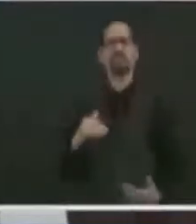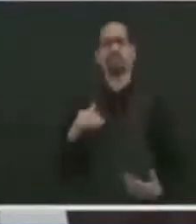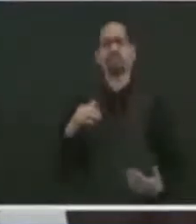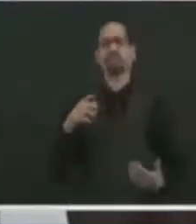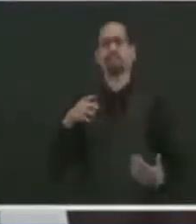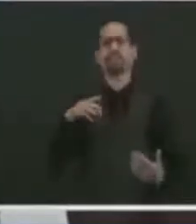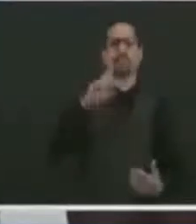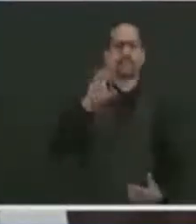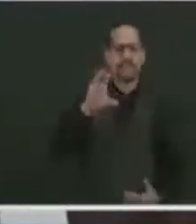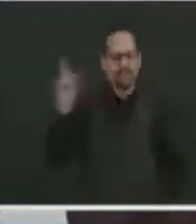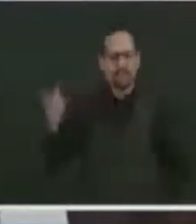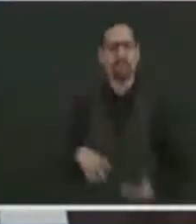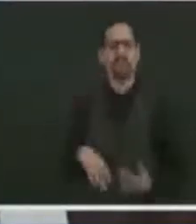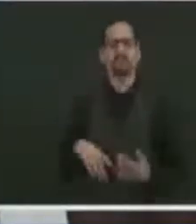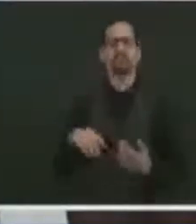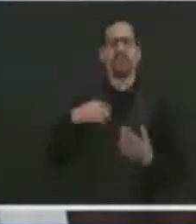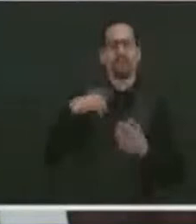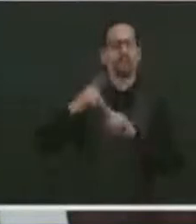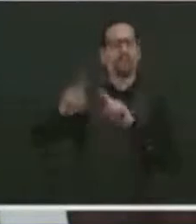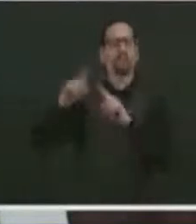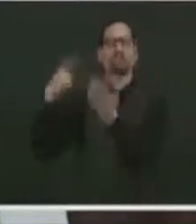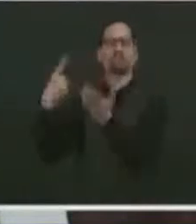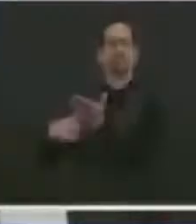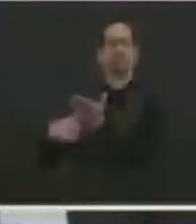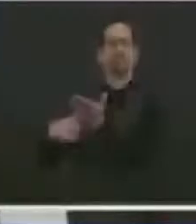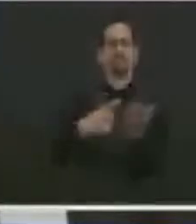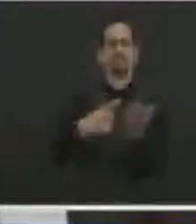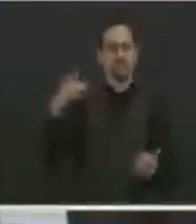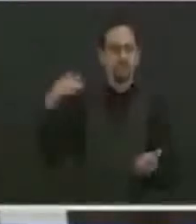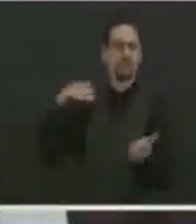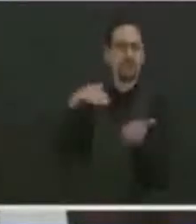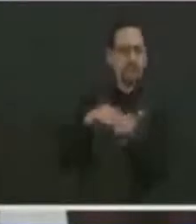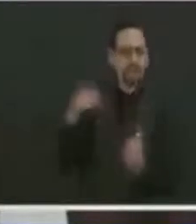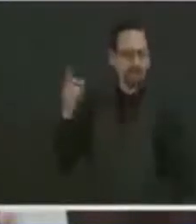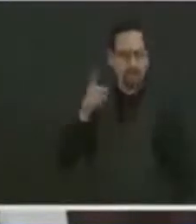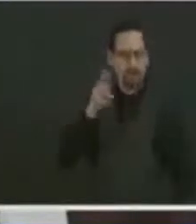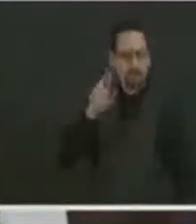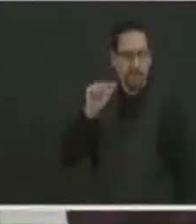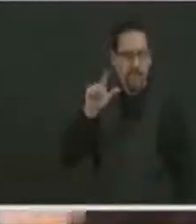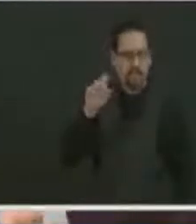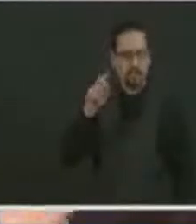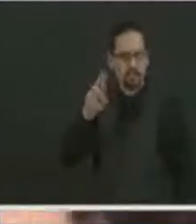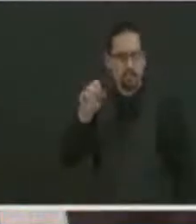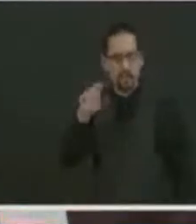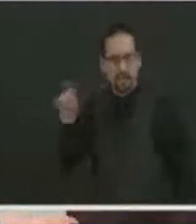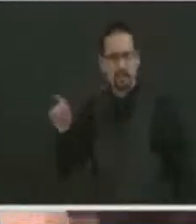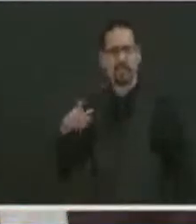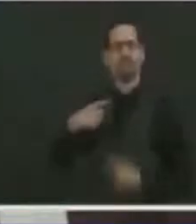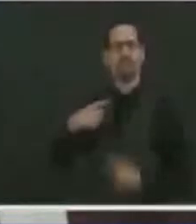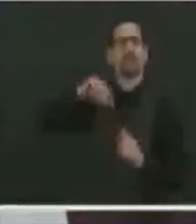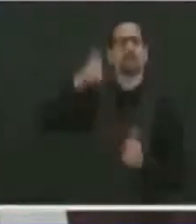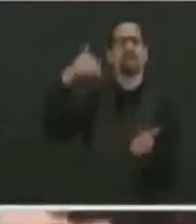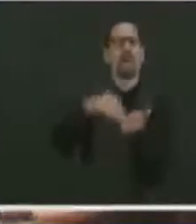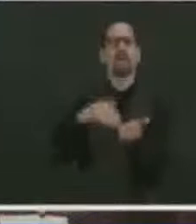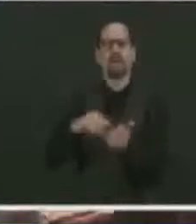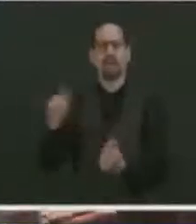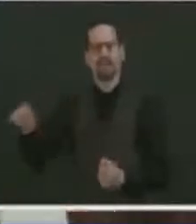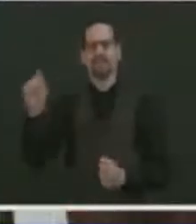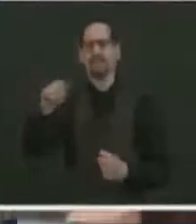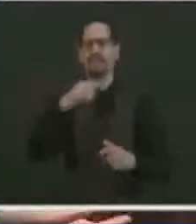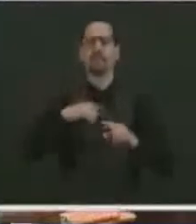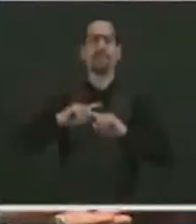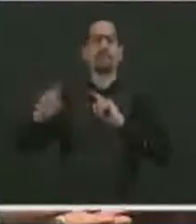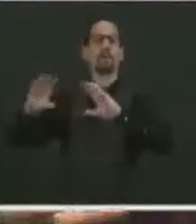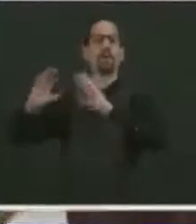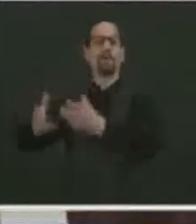her colleagues, other directors of health around the country. I mean, look, the reality is there is no playbook. There is no playbook. And every